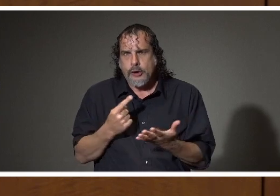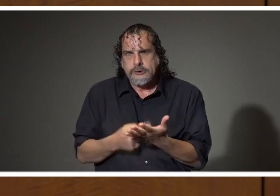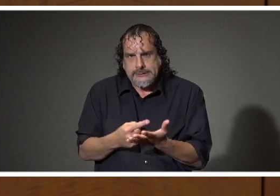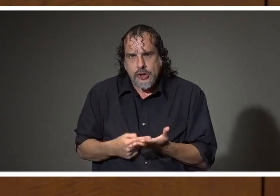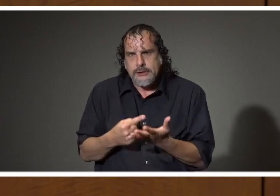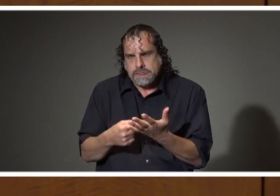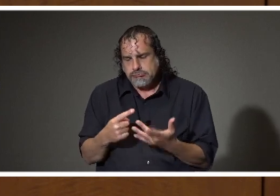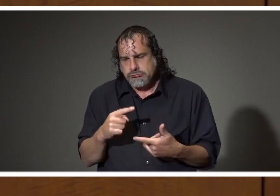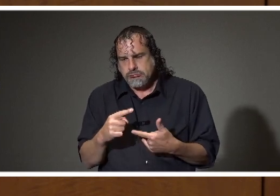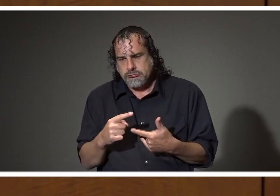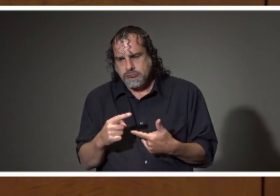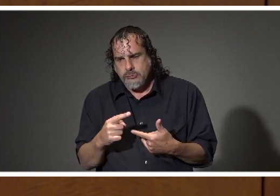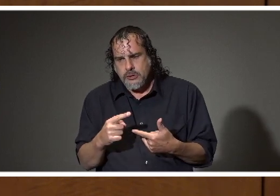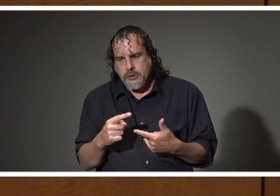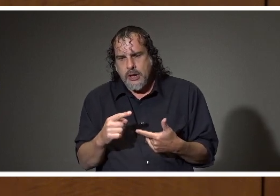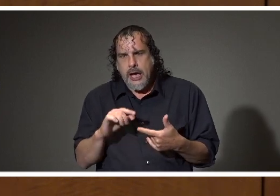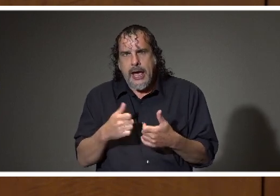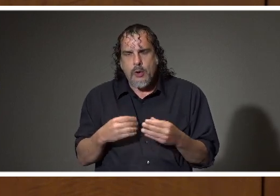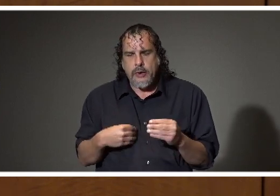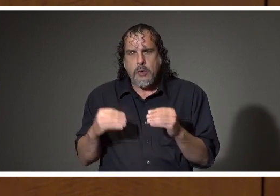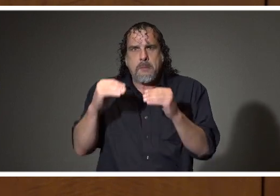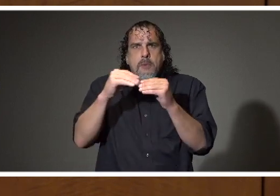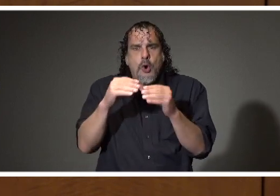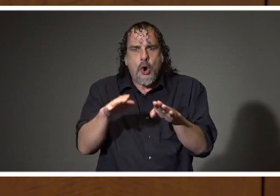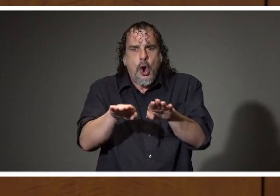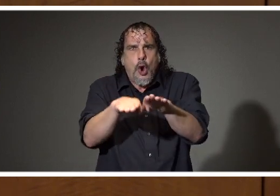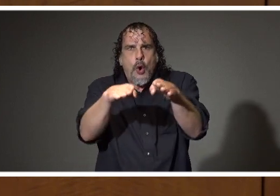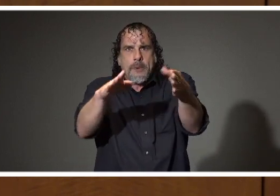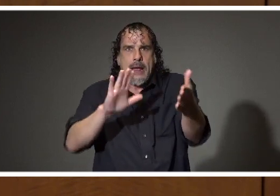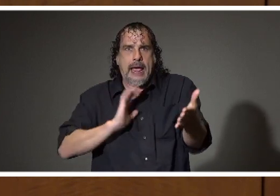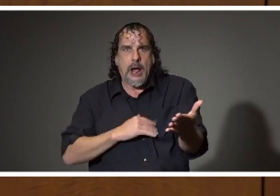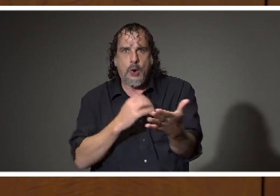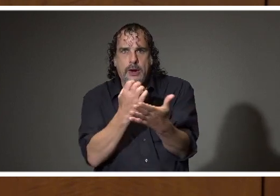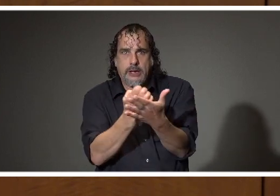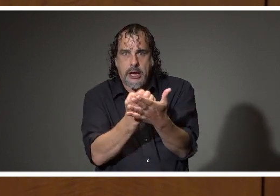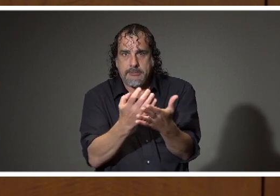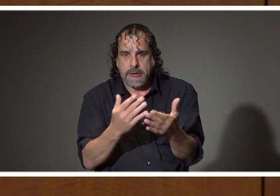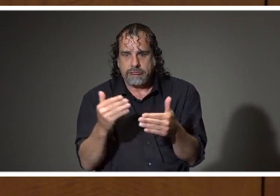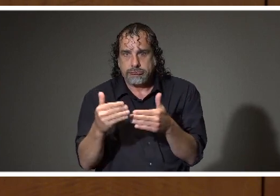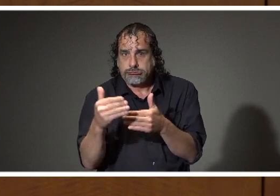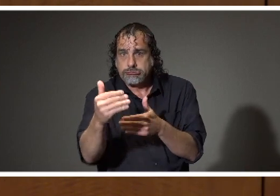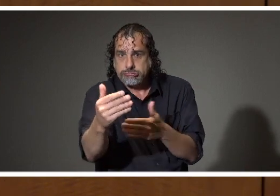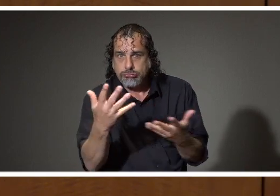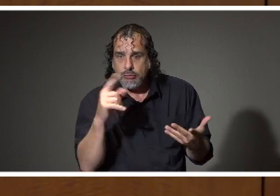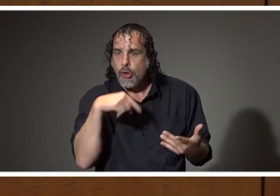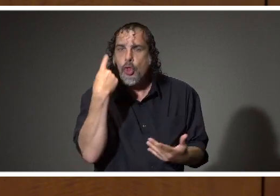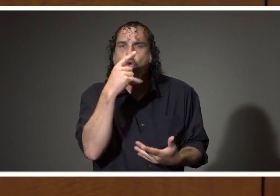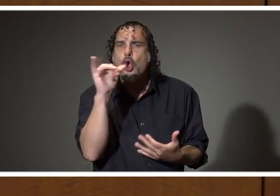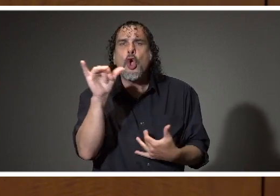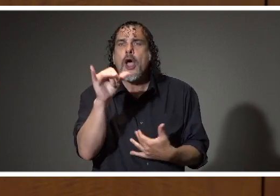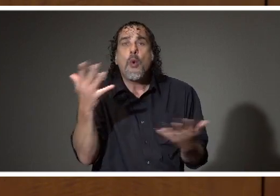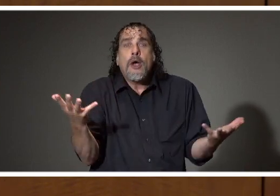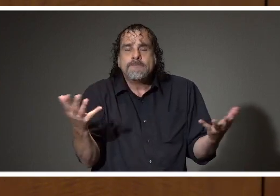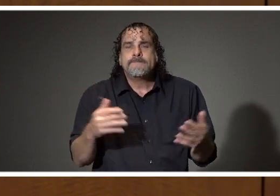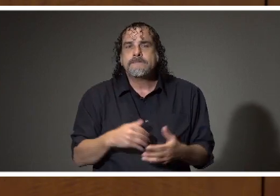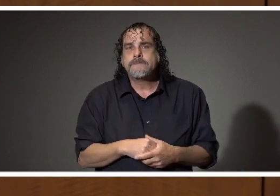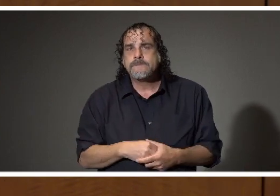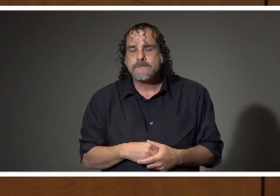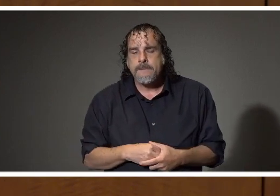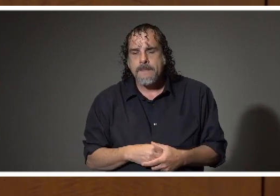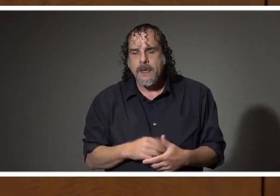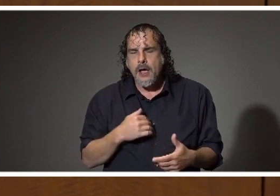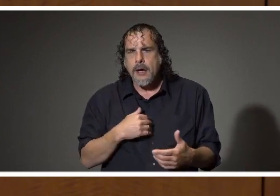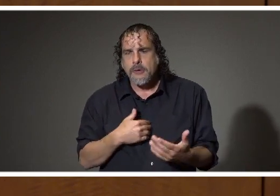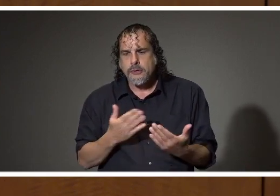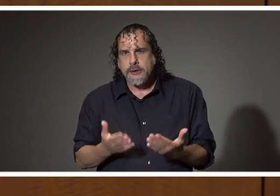about what a further reopening of our economy may look like. And I want to just offer a bit of